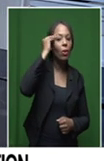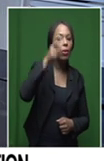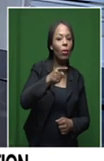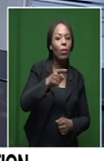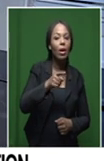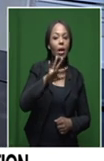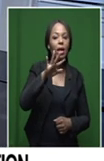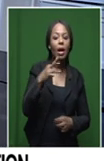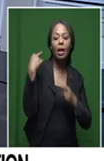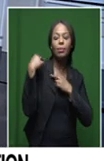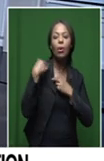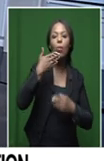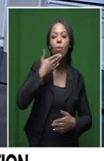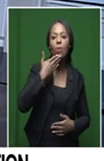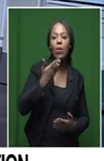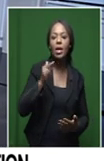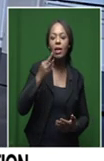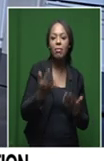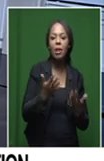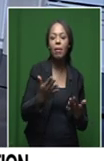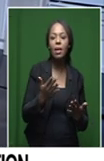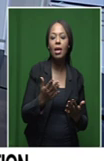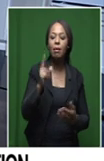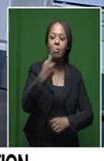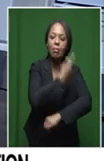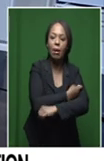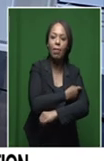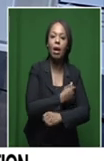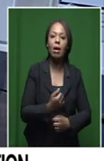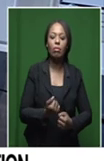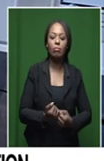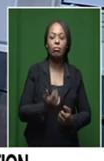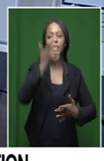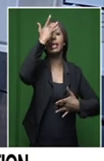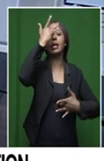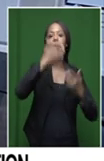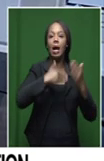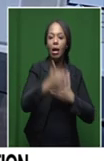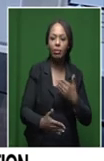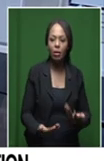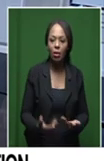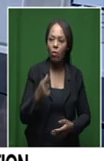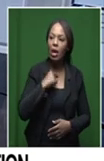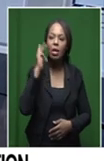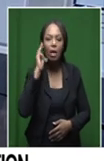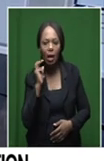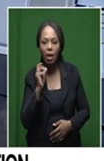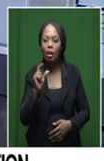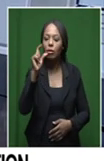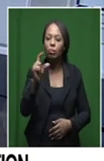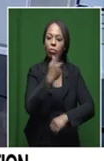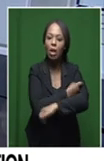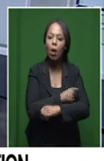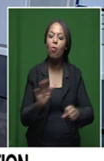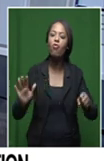responsibility if the children are going to get sick from the jab. Because I hear the jab is not like 100%